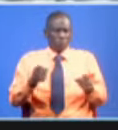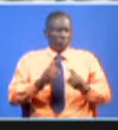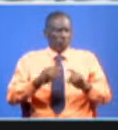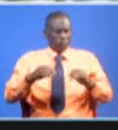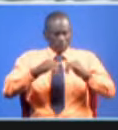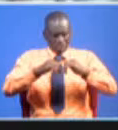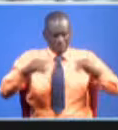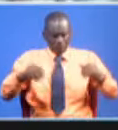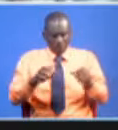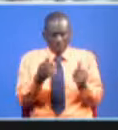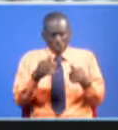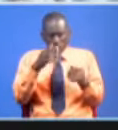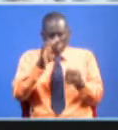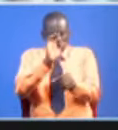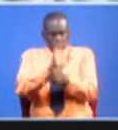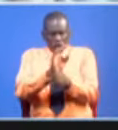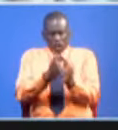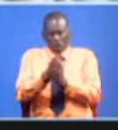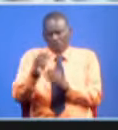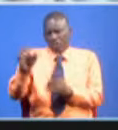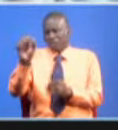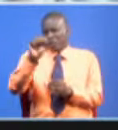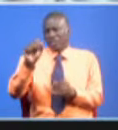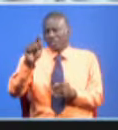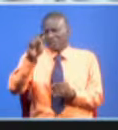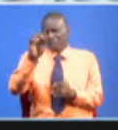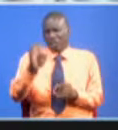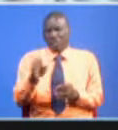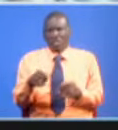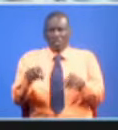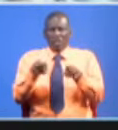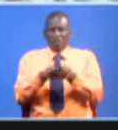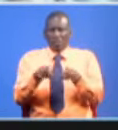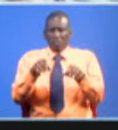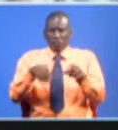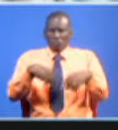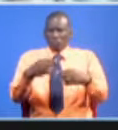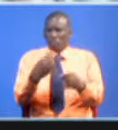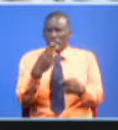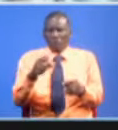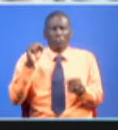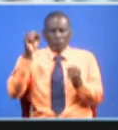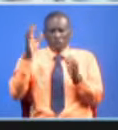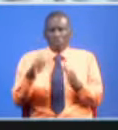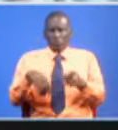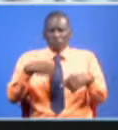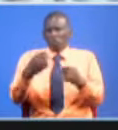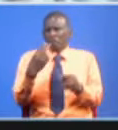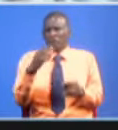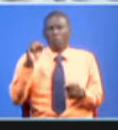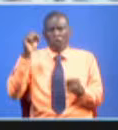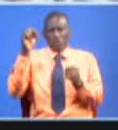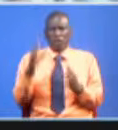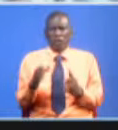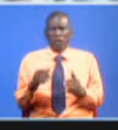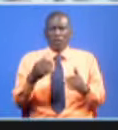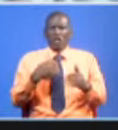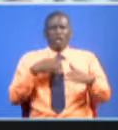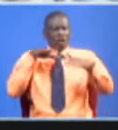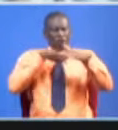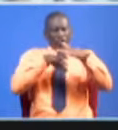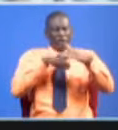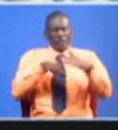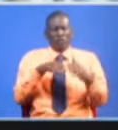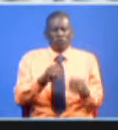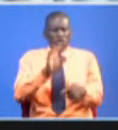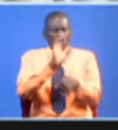separation between sort of the church and the state, if you like. We still see the political class still have access to the podiums